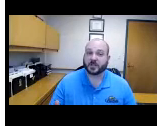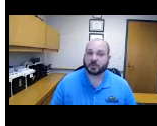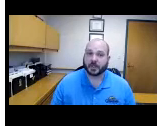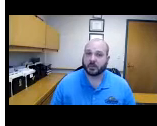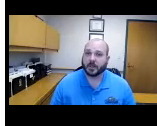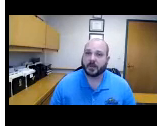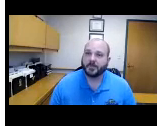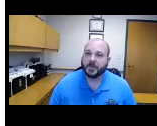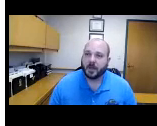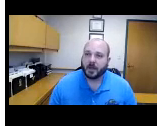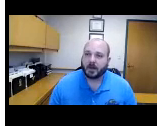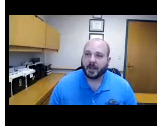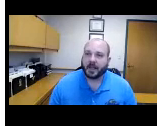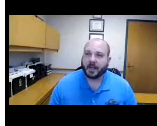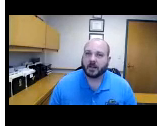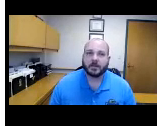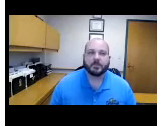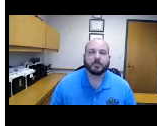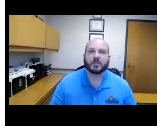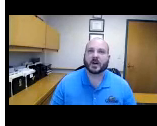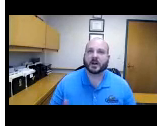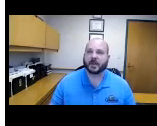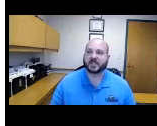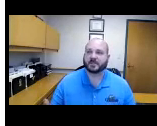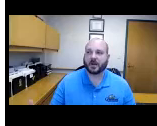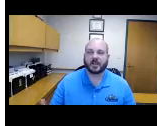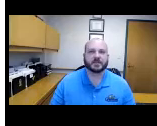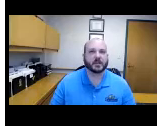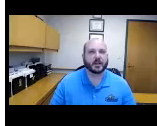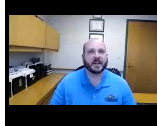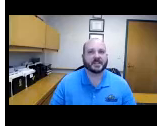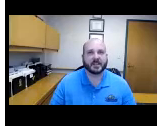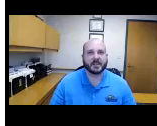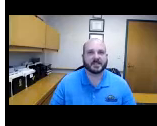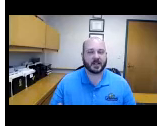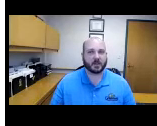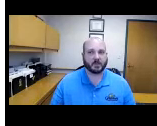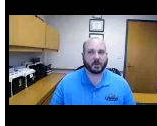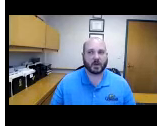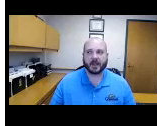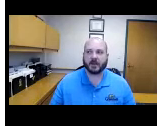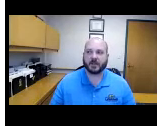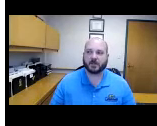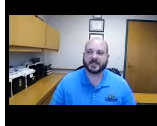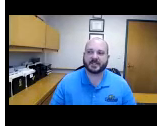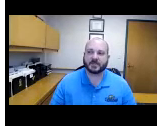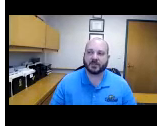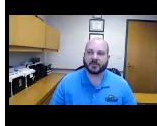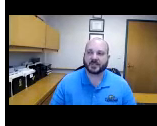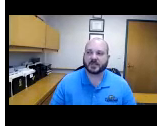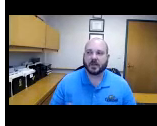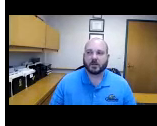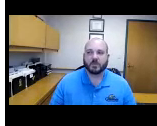50%, which is really good. Now, again, when we talk about disparities, we look at race and ethnicity here in Milwaukee County, and we see